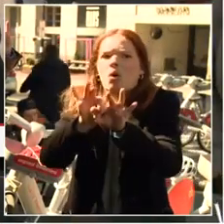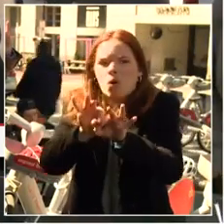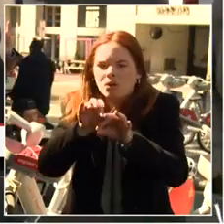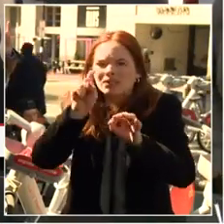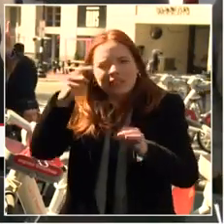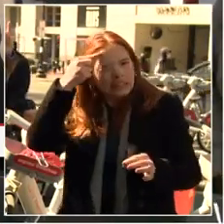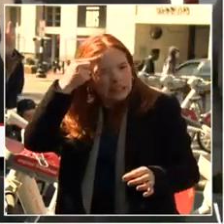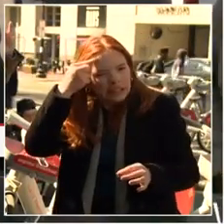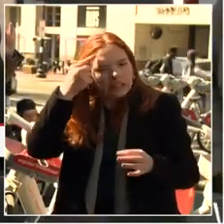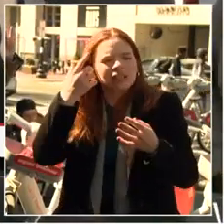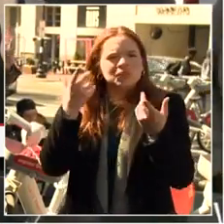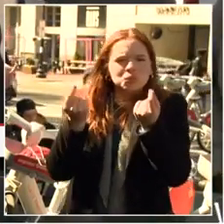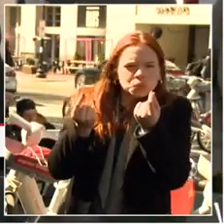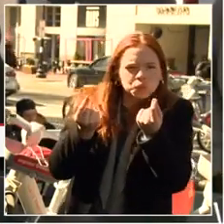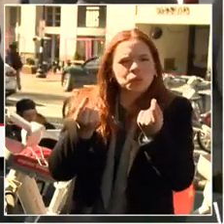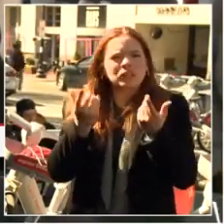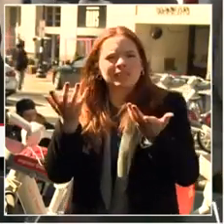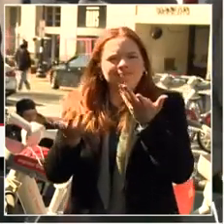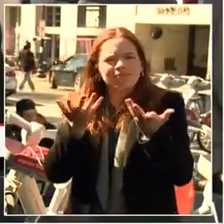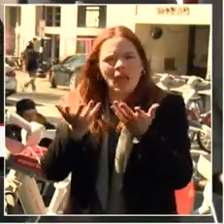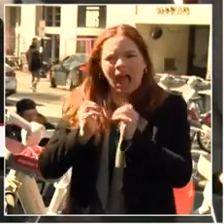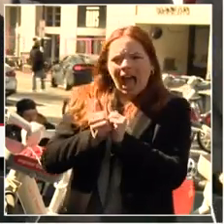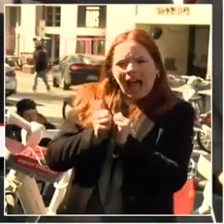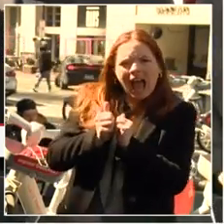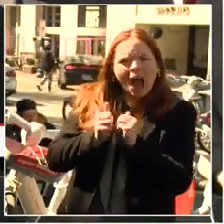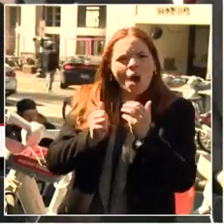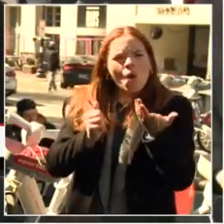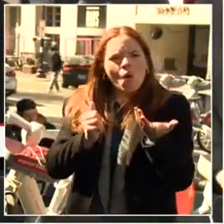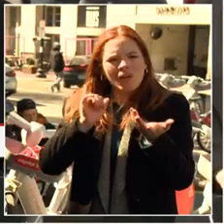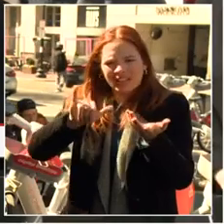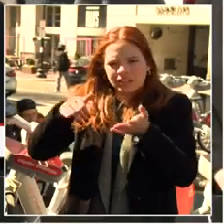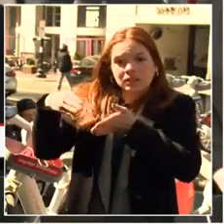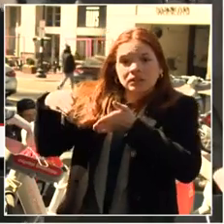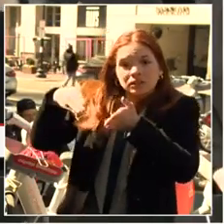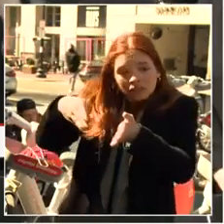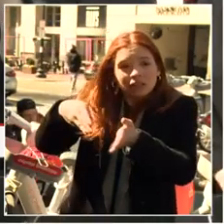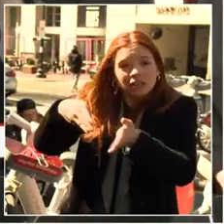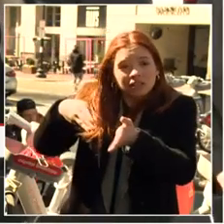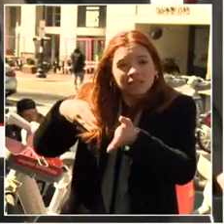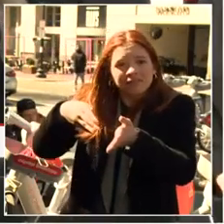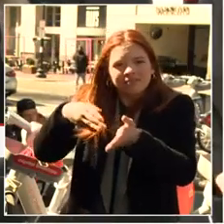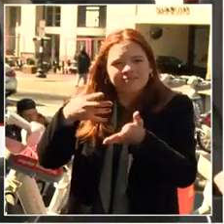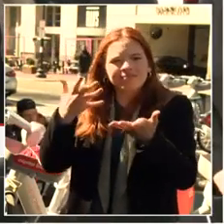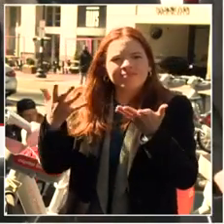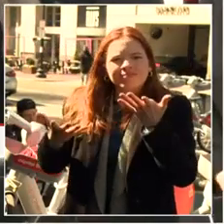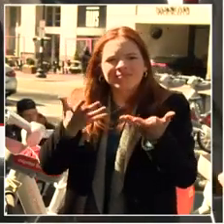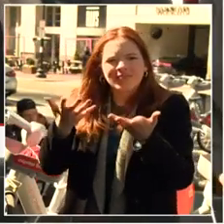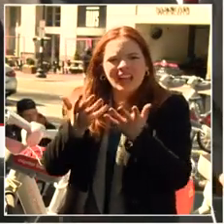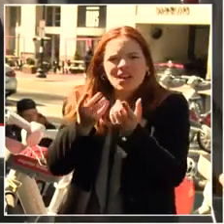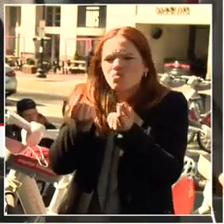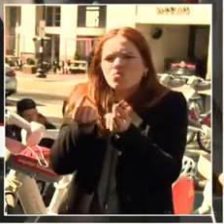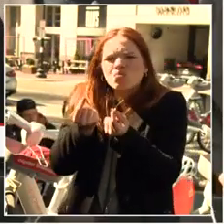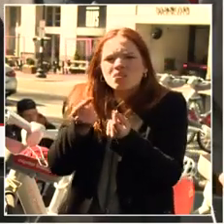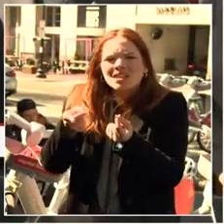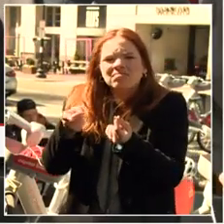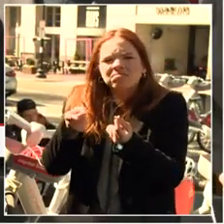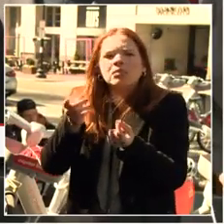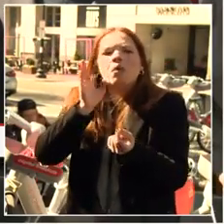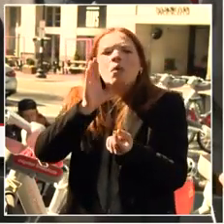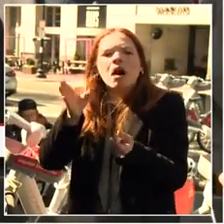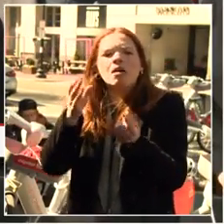about how our streeteries continue to operate in the district, and we'll have more to say about that in the coming months.